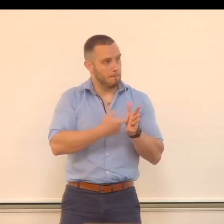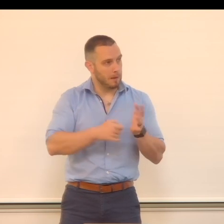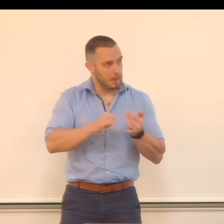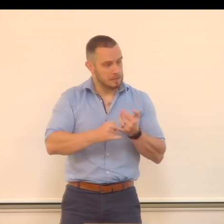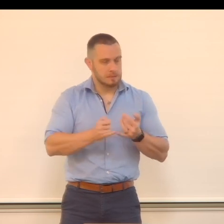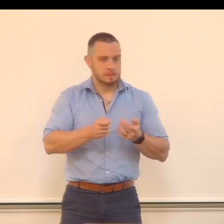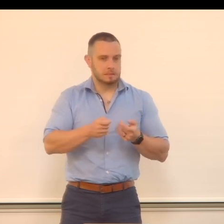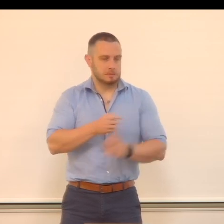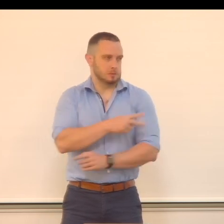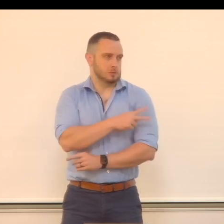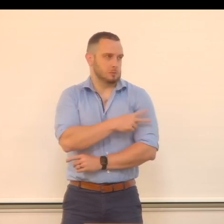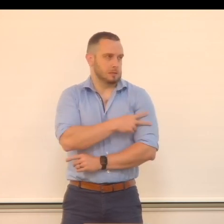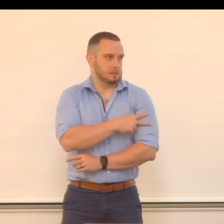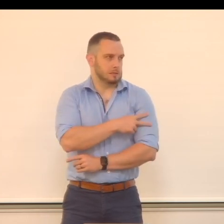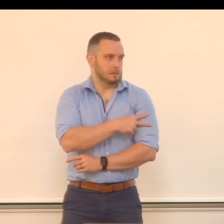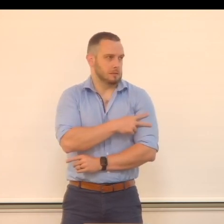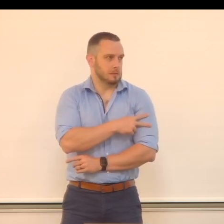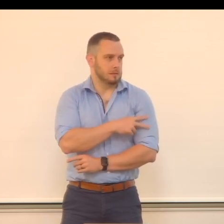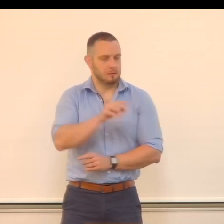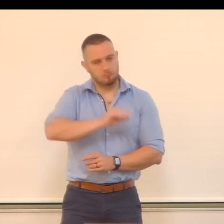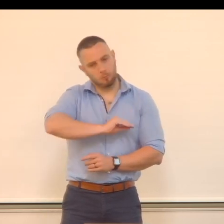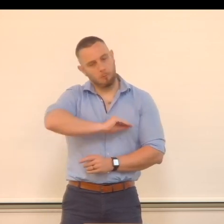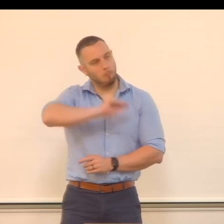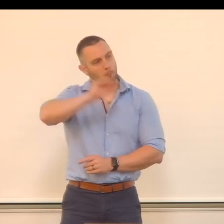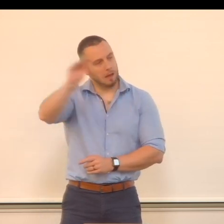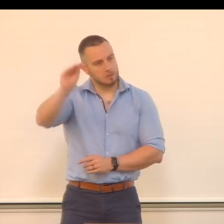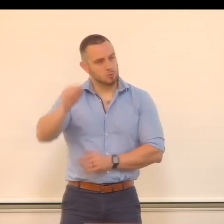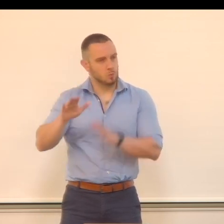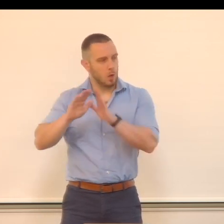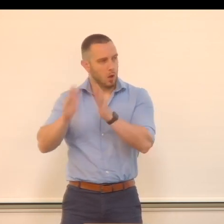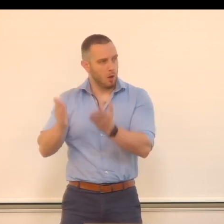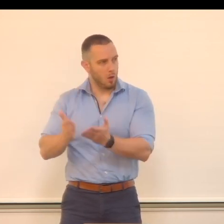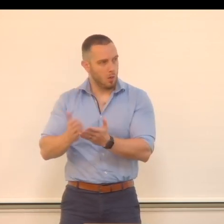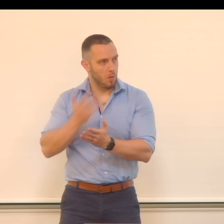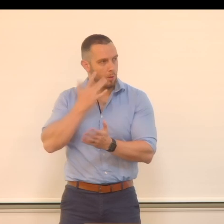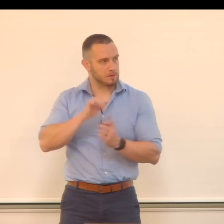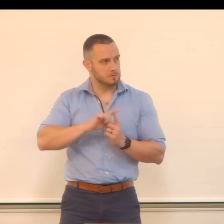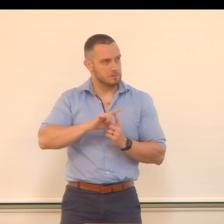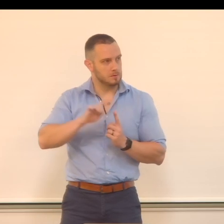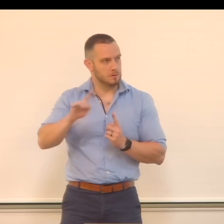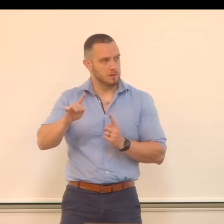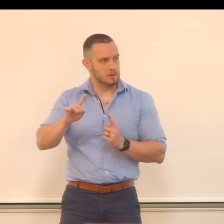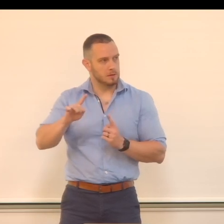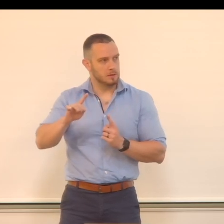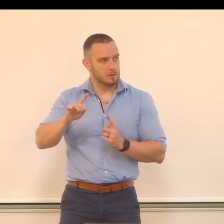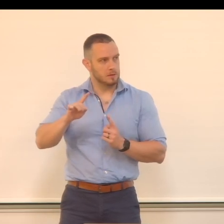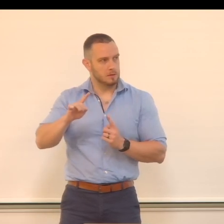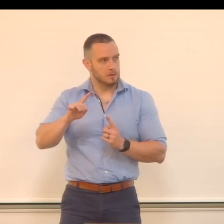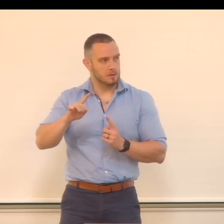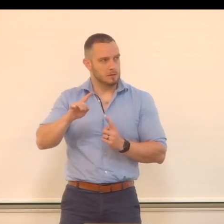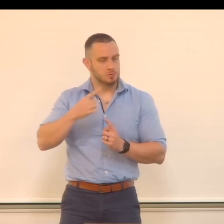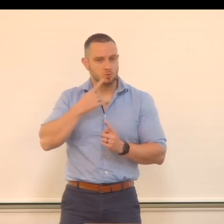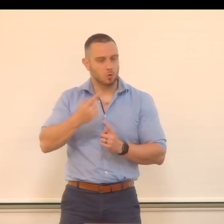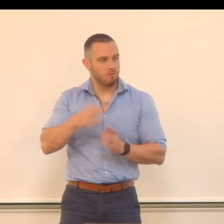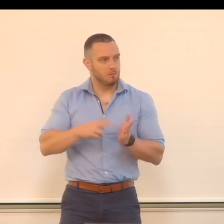commander, without realizing, they move back to Earth. And on the way, they were told by NASA that the